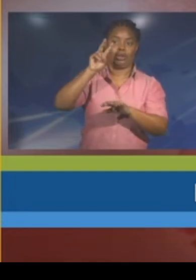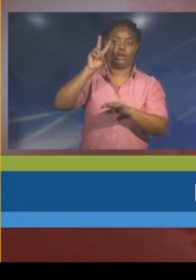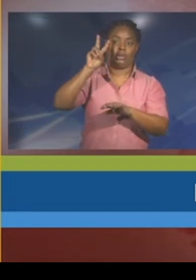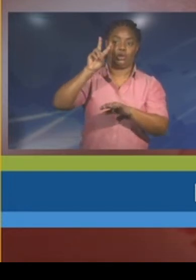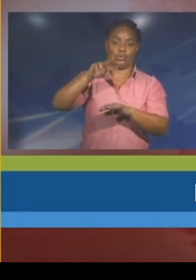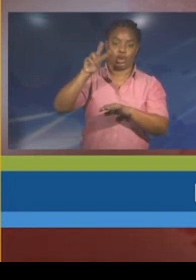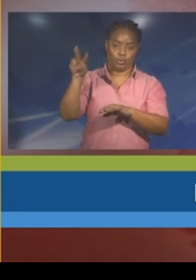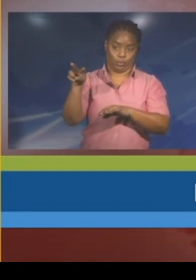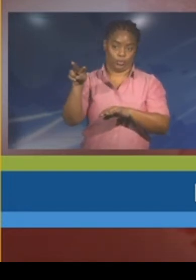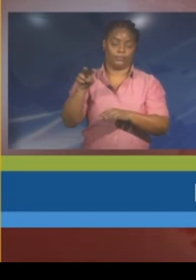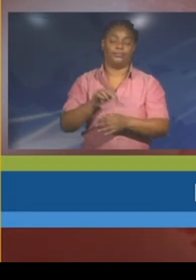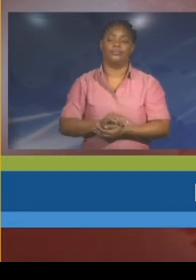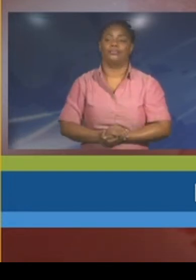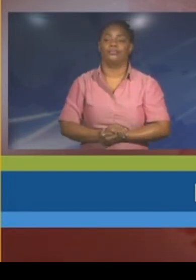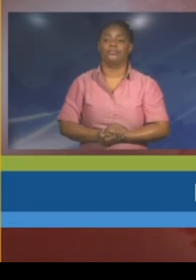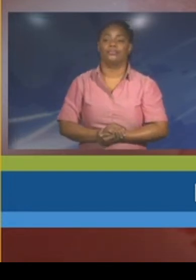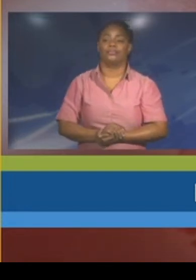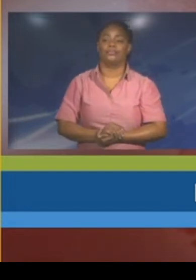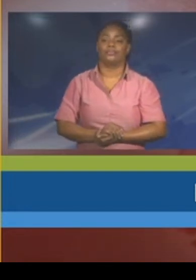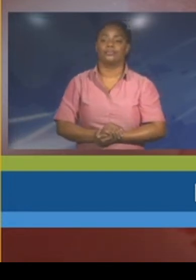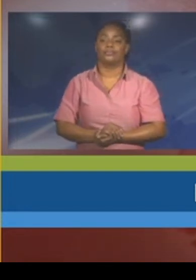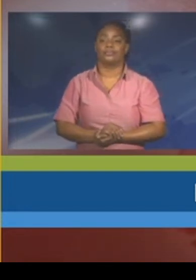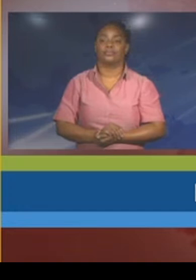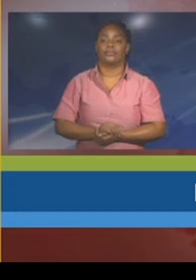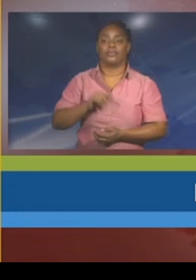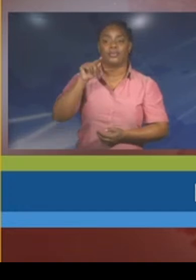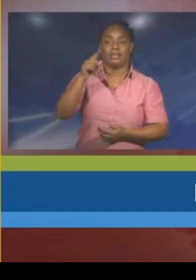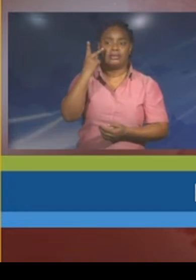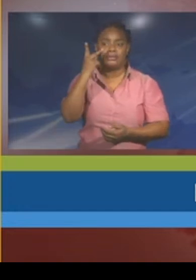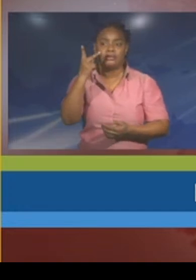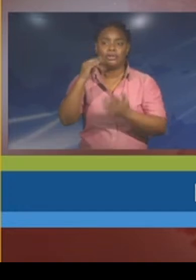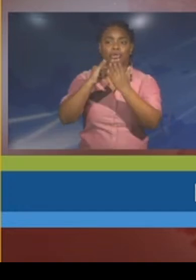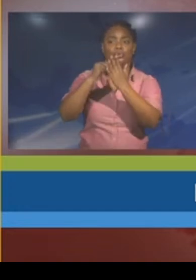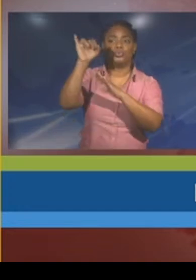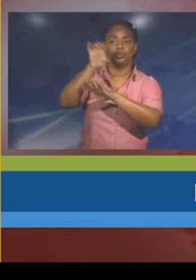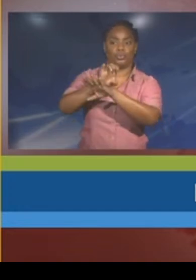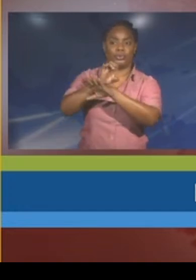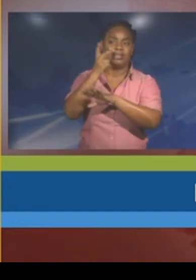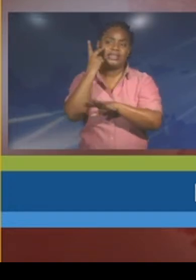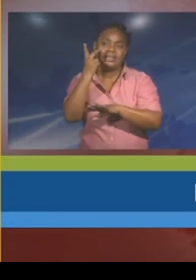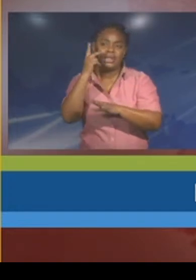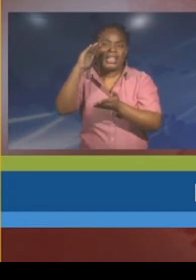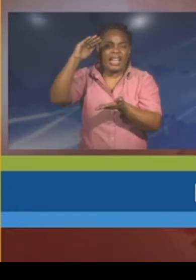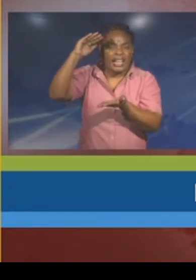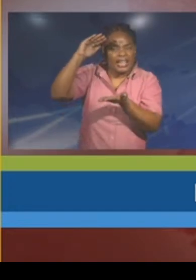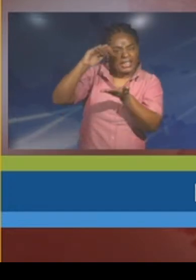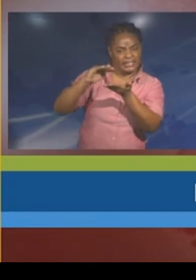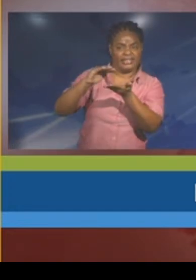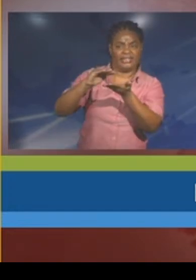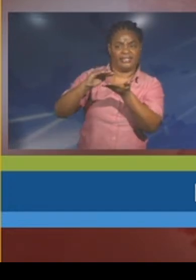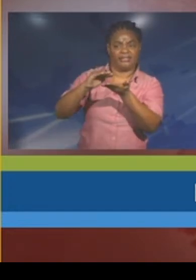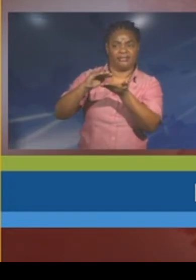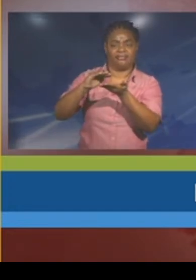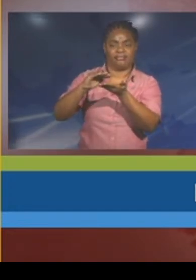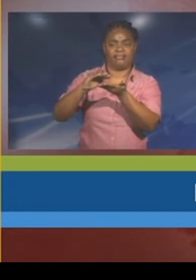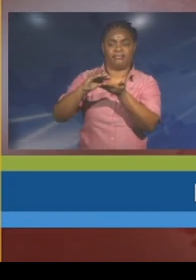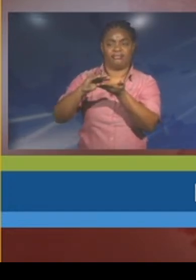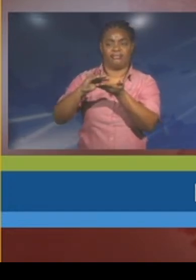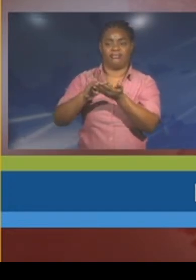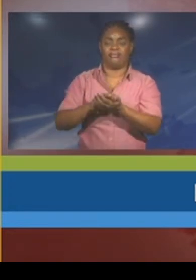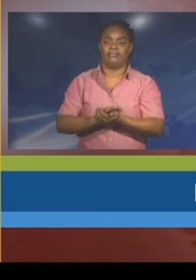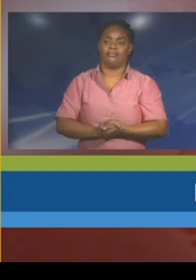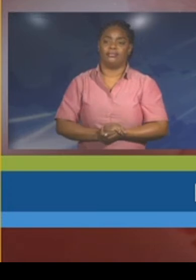part, the first couple of weeks of June, there was a fairly rapid decrease in the number of cases daily, a sharp downward